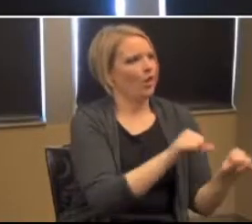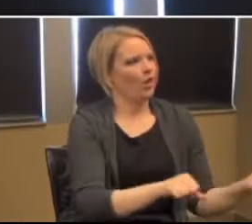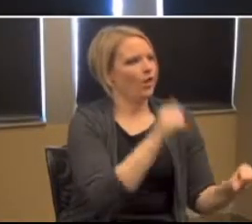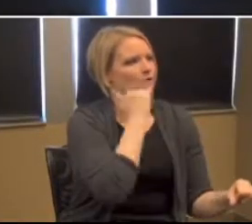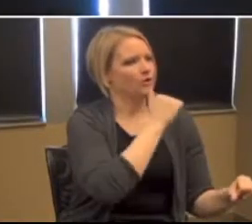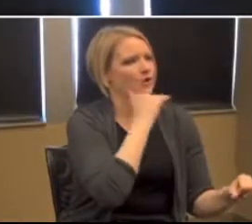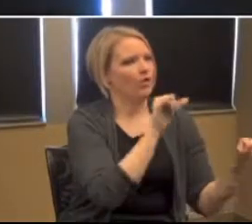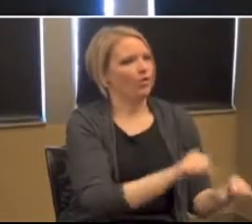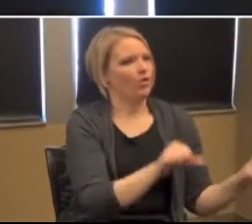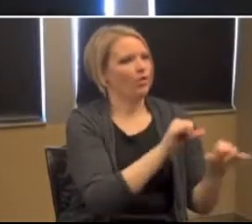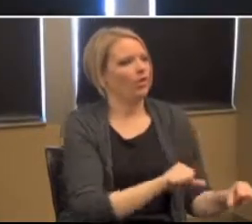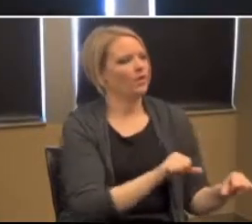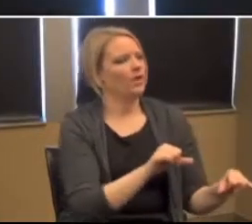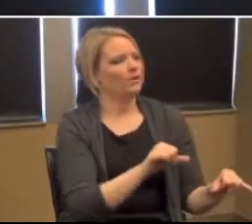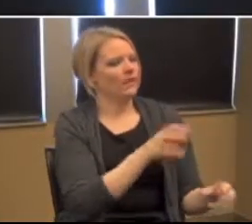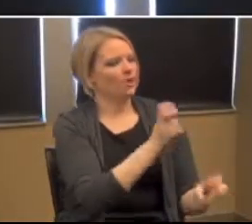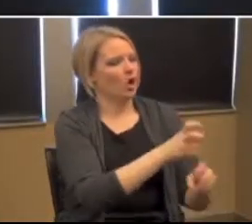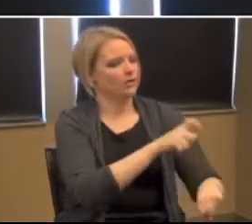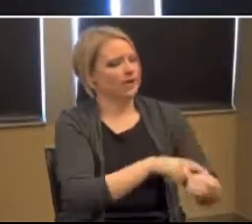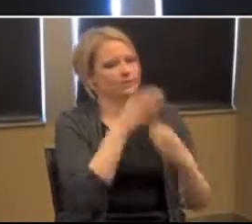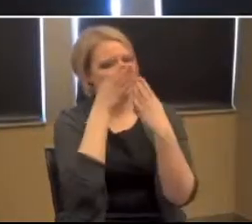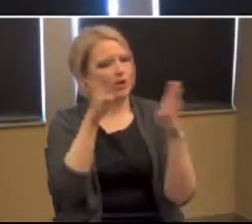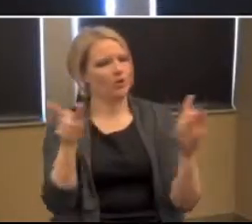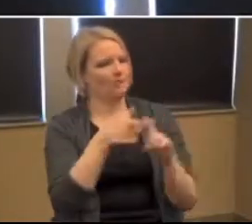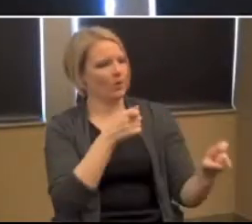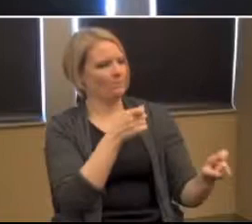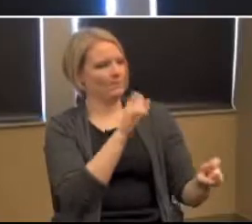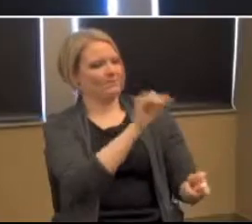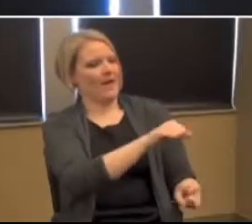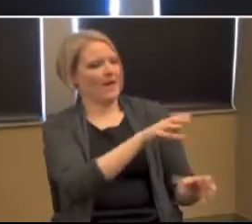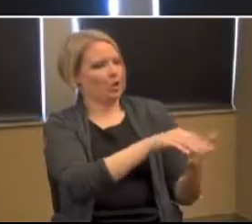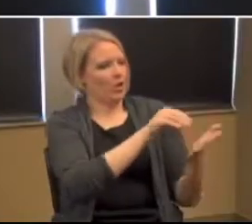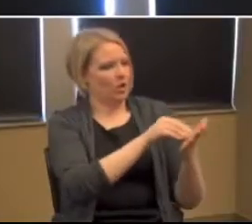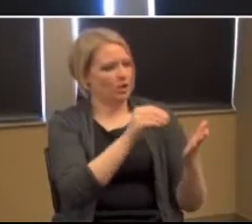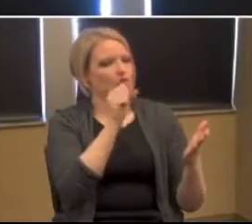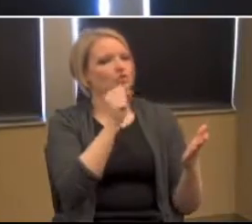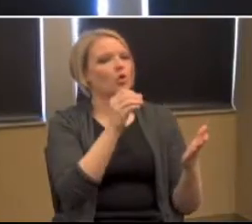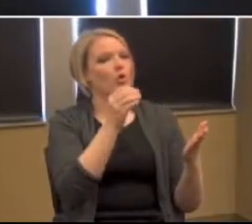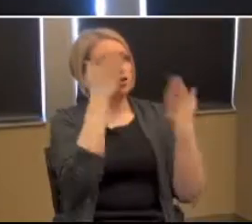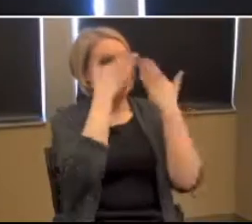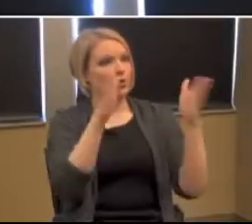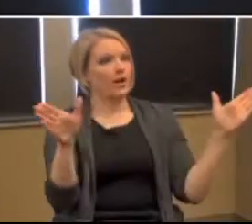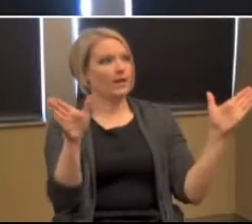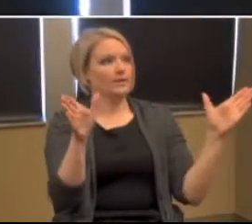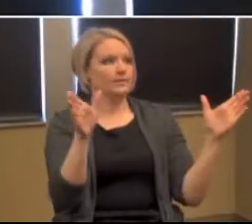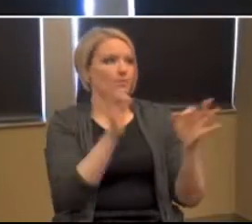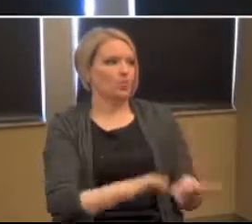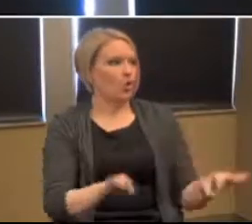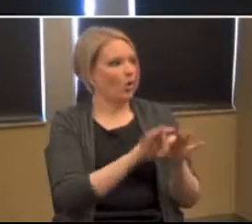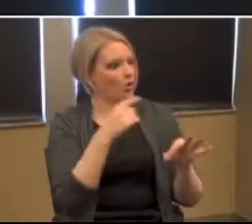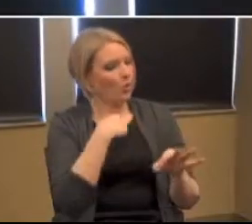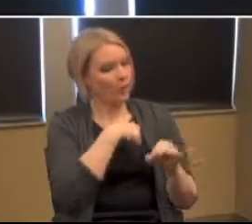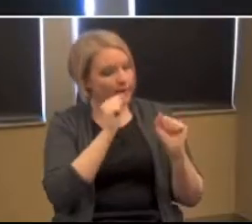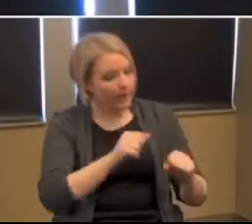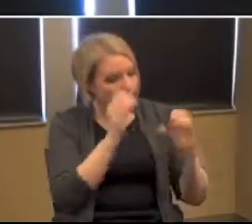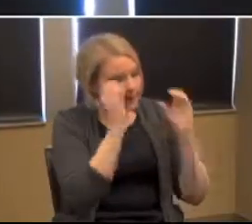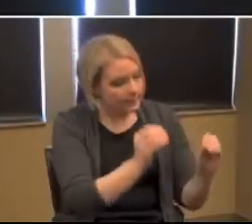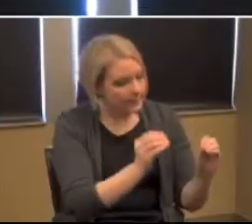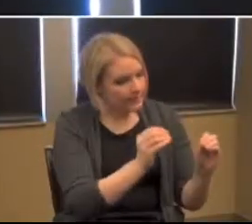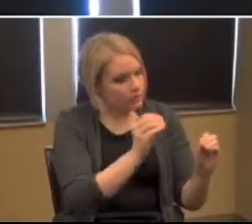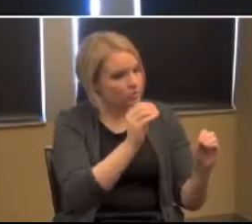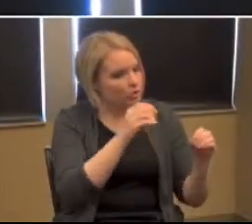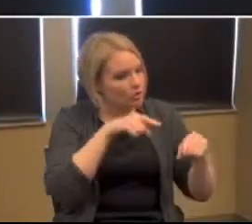to generalize from the original learning. So generalization is such a huge thing. We can teach a task in a certain